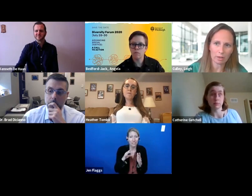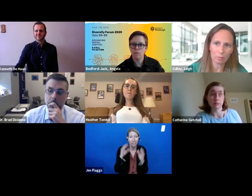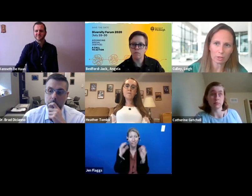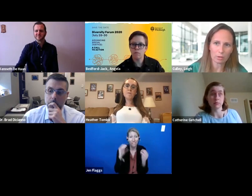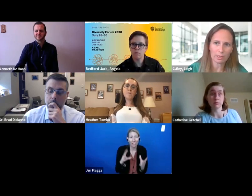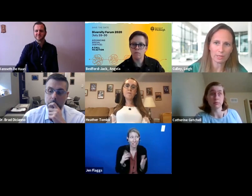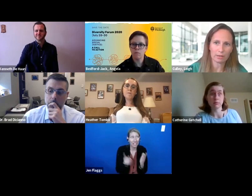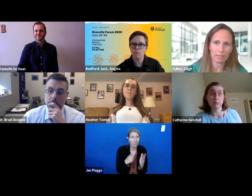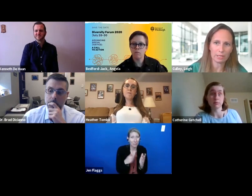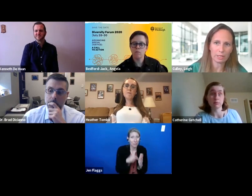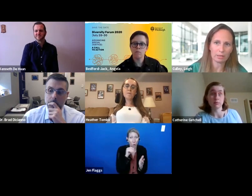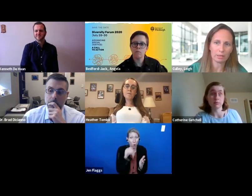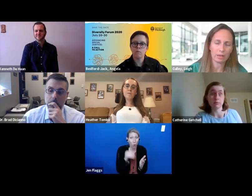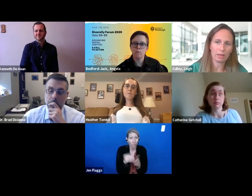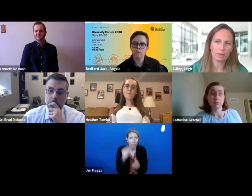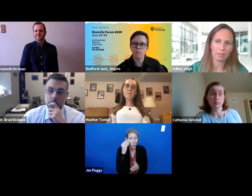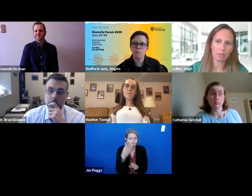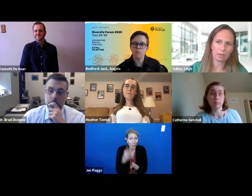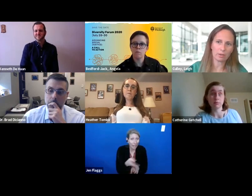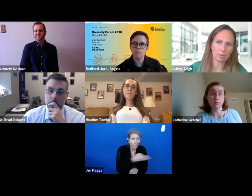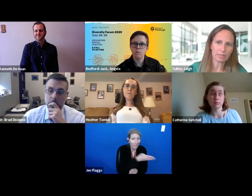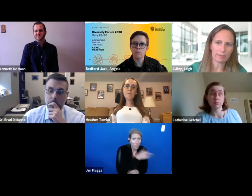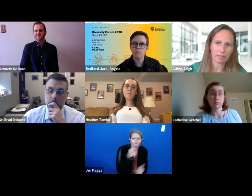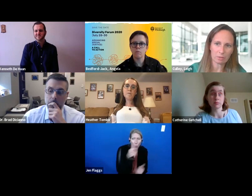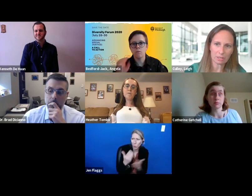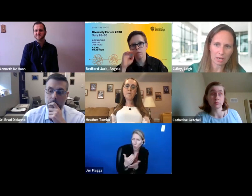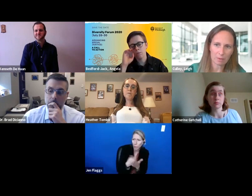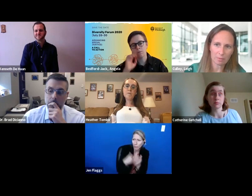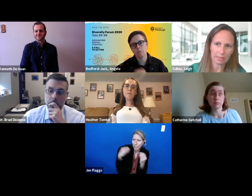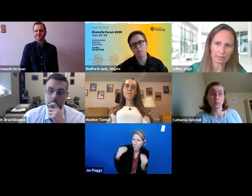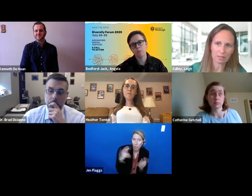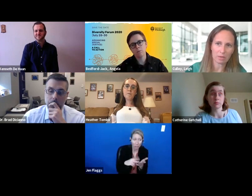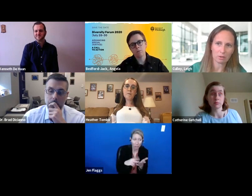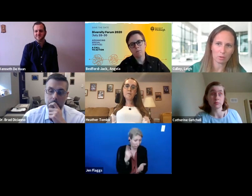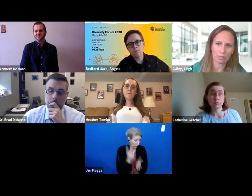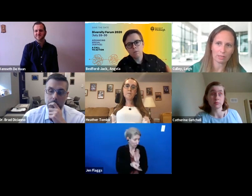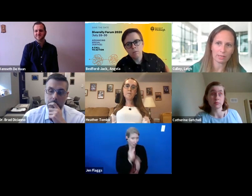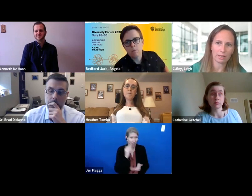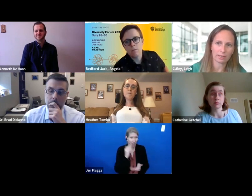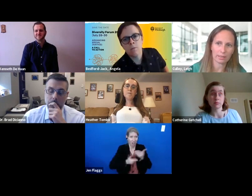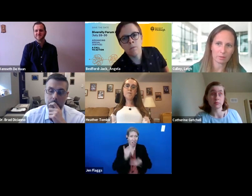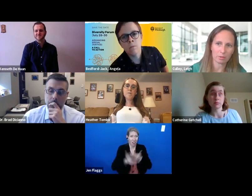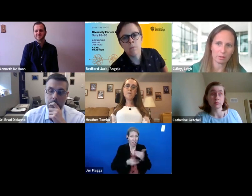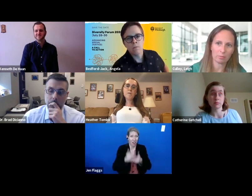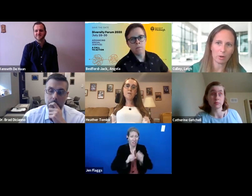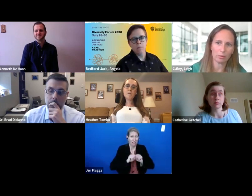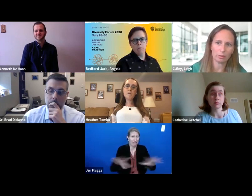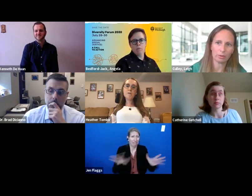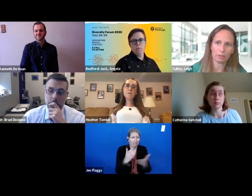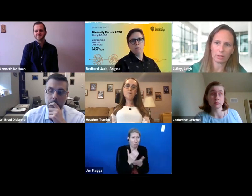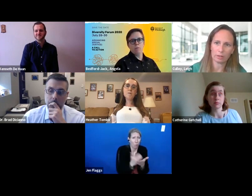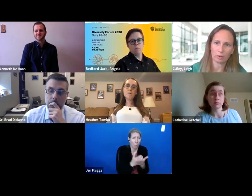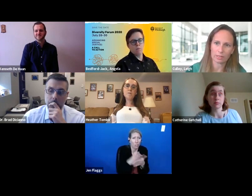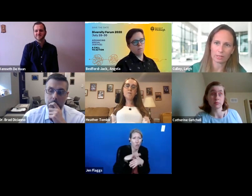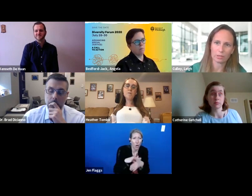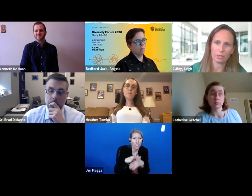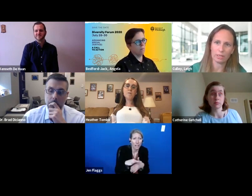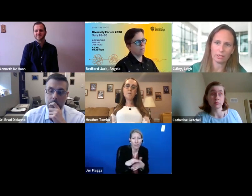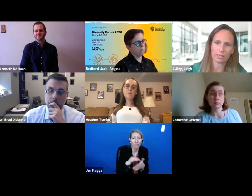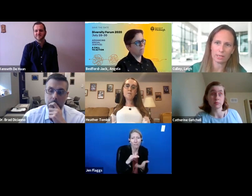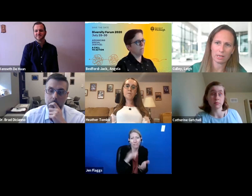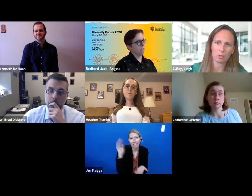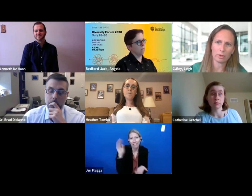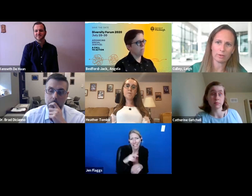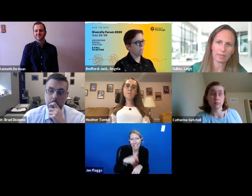sometimes regarding which courses they are teaching, so they don't always have as much time as they'd like to make course content accessible and potent across